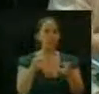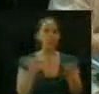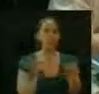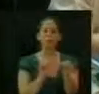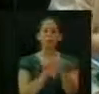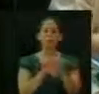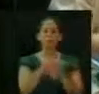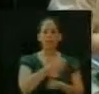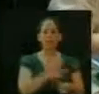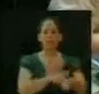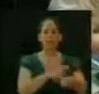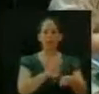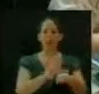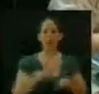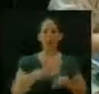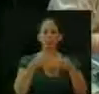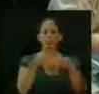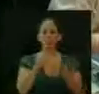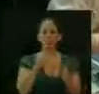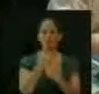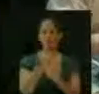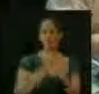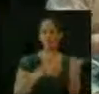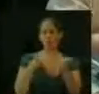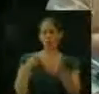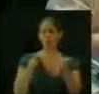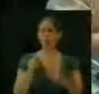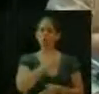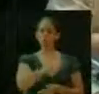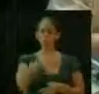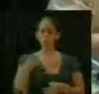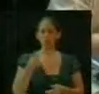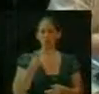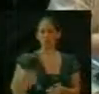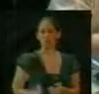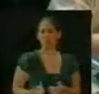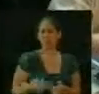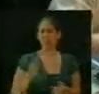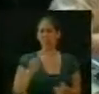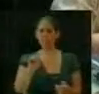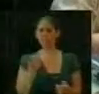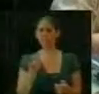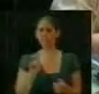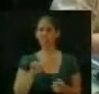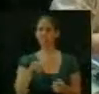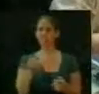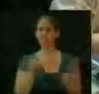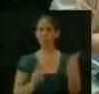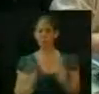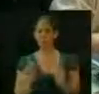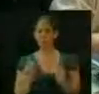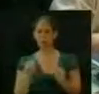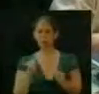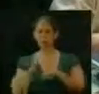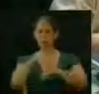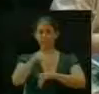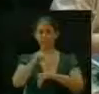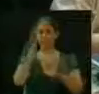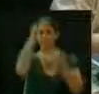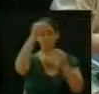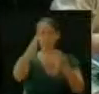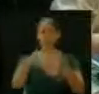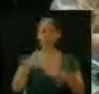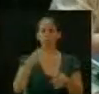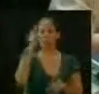the law director, for you, me, CTAS, anyone else to send information to help them make a